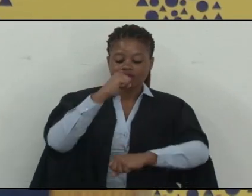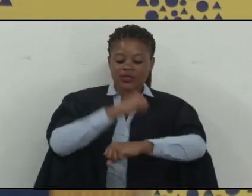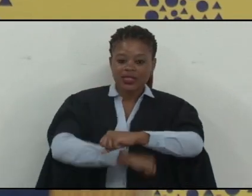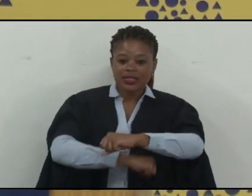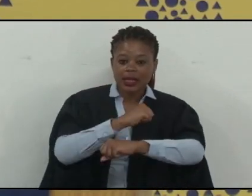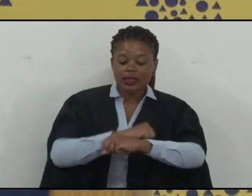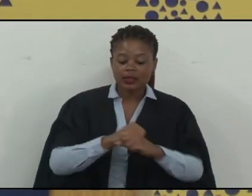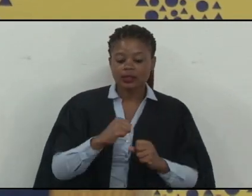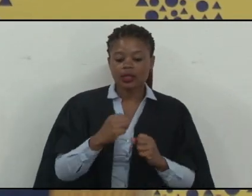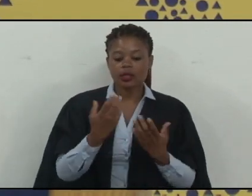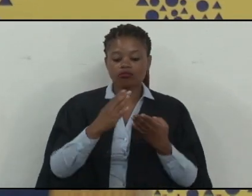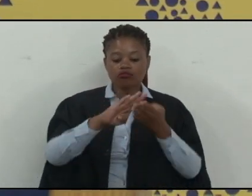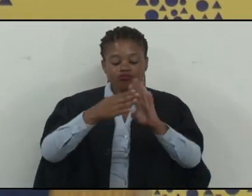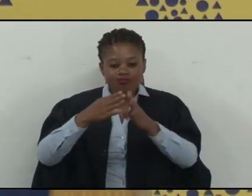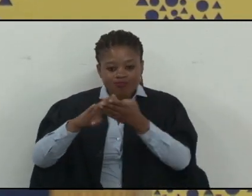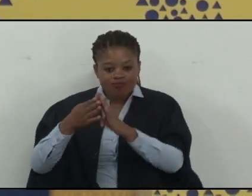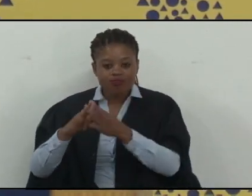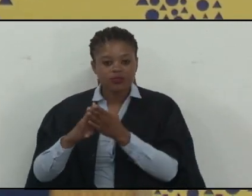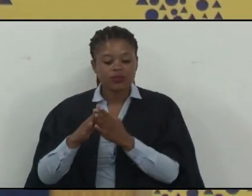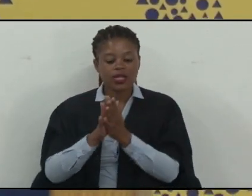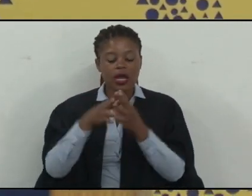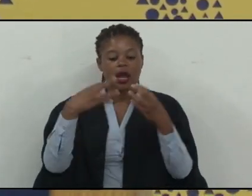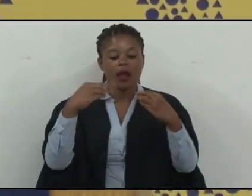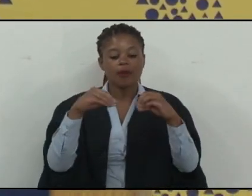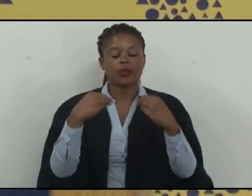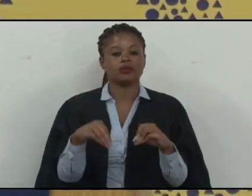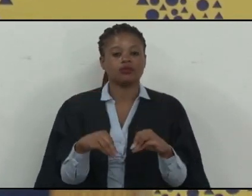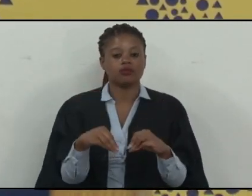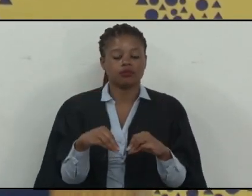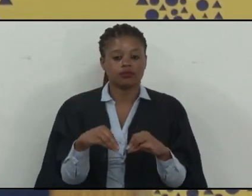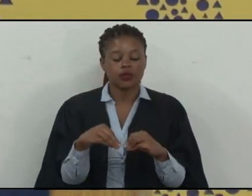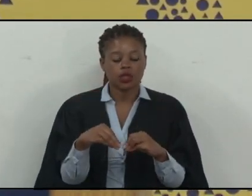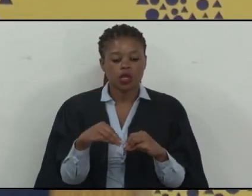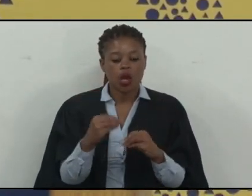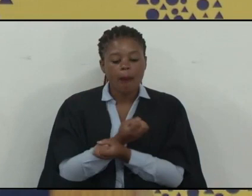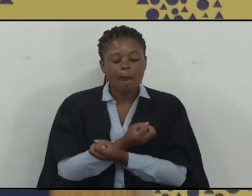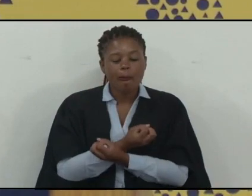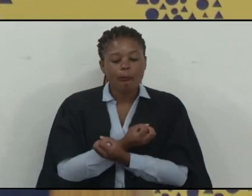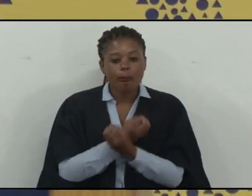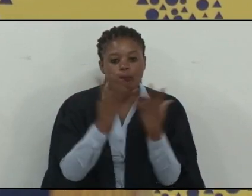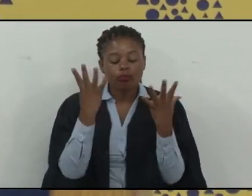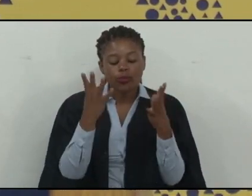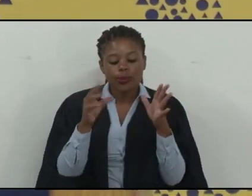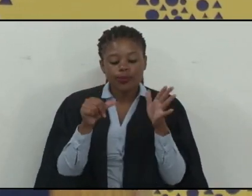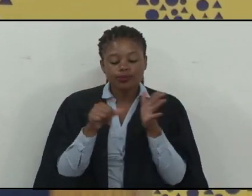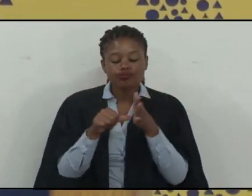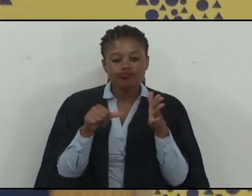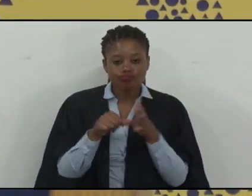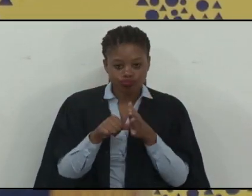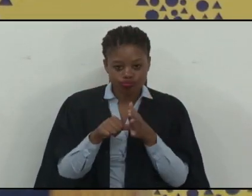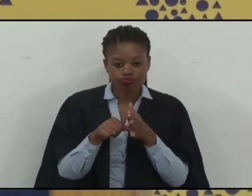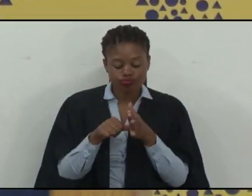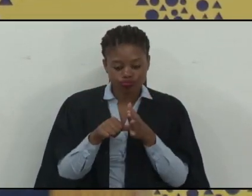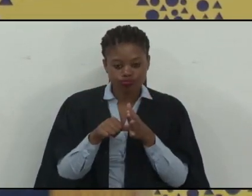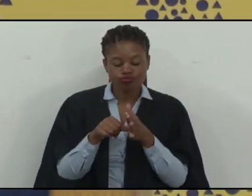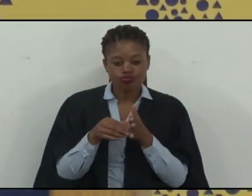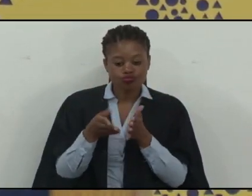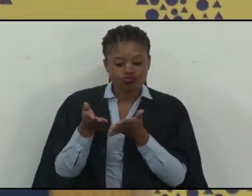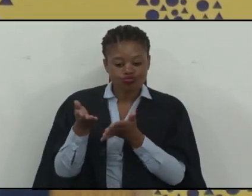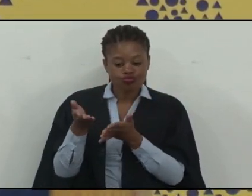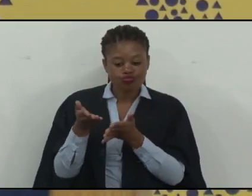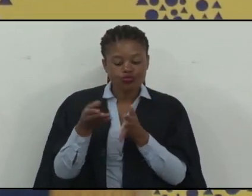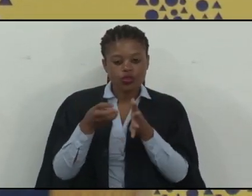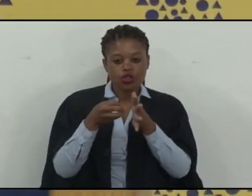civil society, communities, and business. And most importantly, the students who